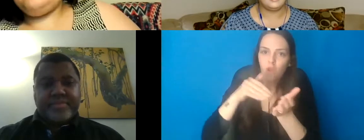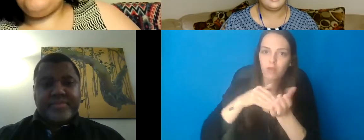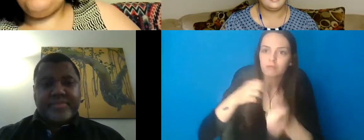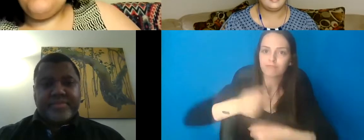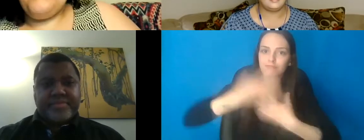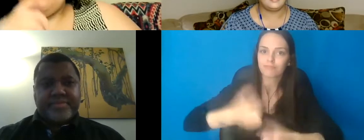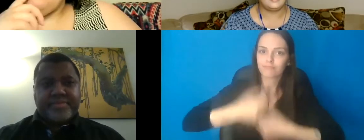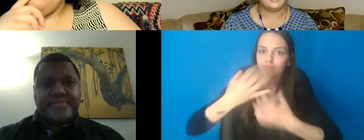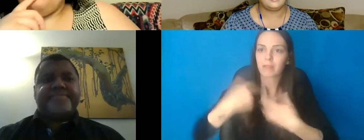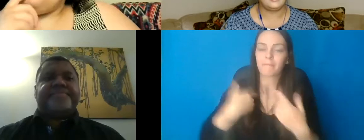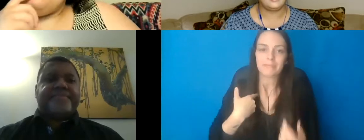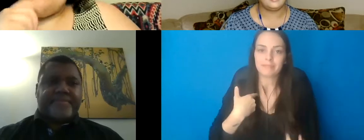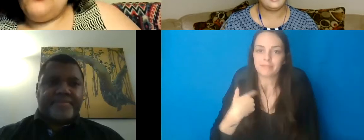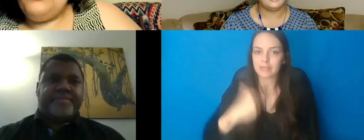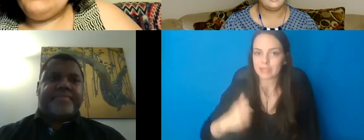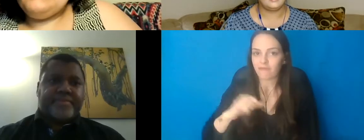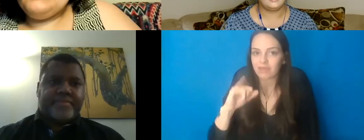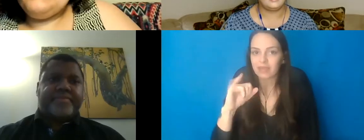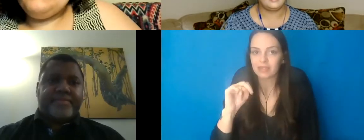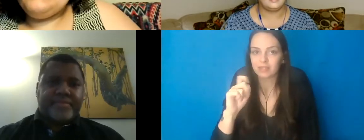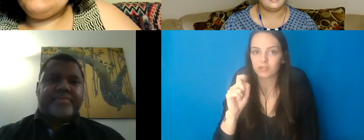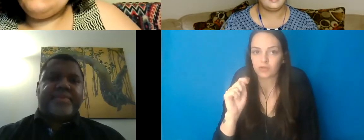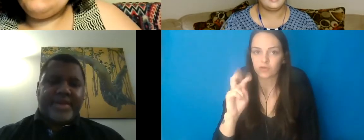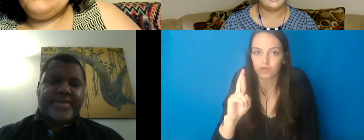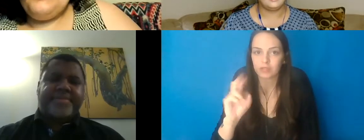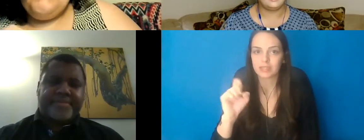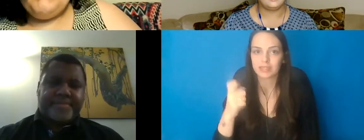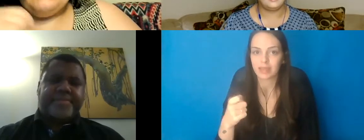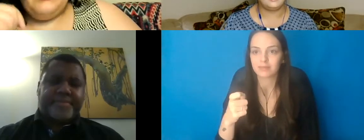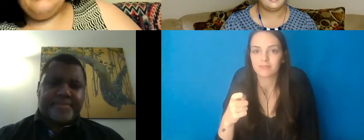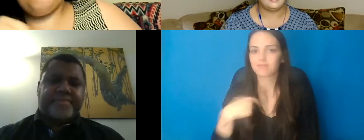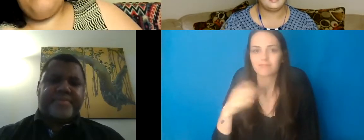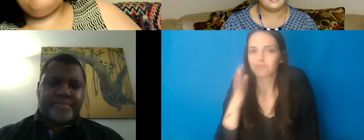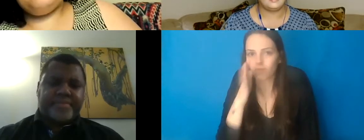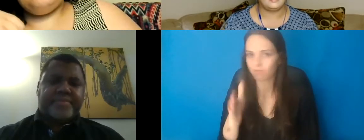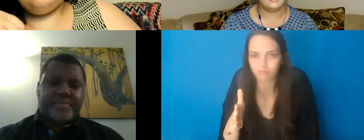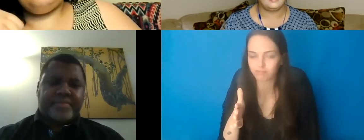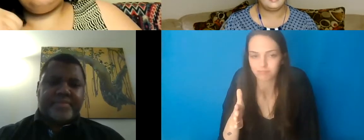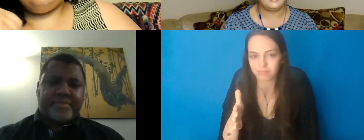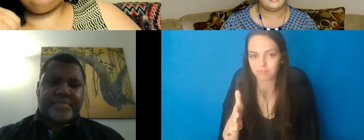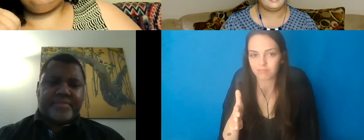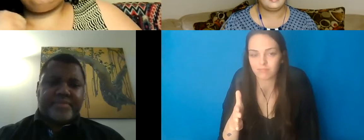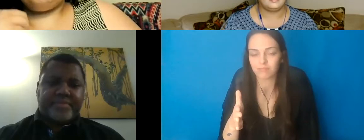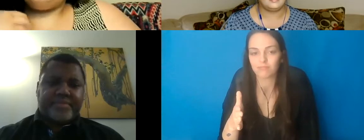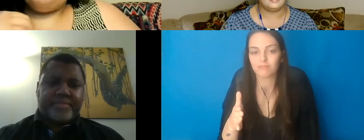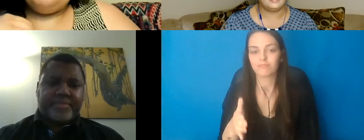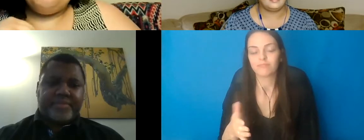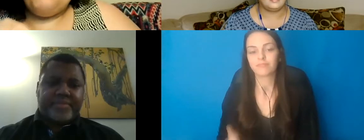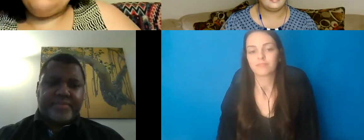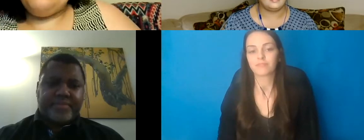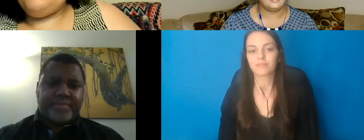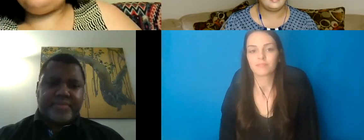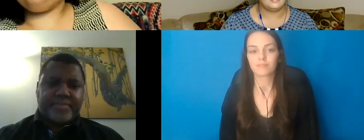way, shape, or form. I'm not going to, because I have gotten so